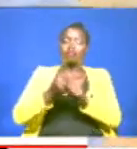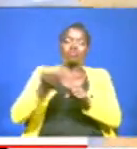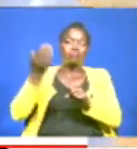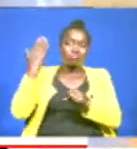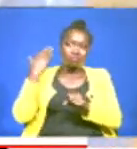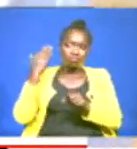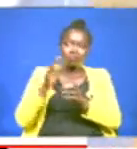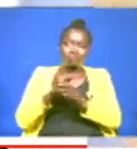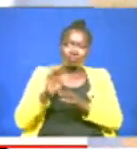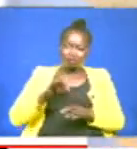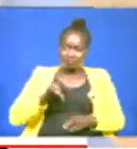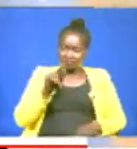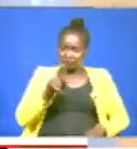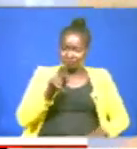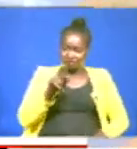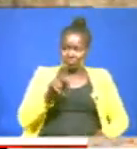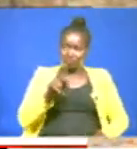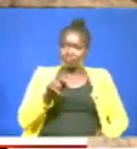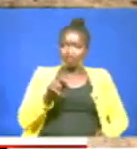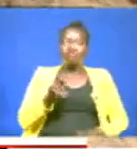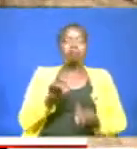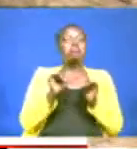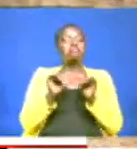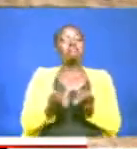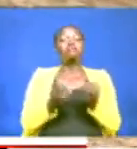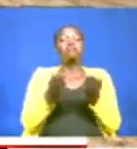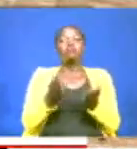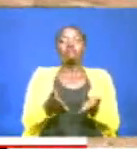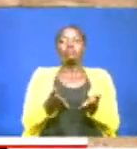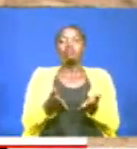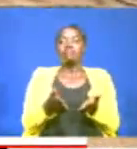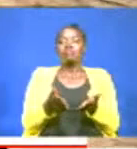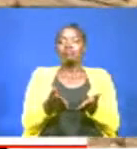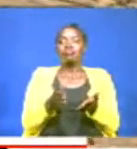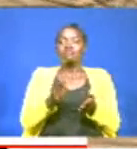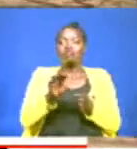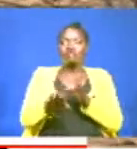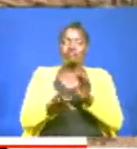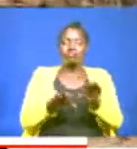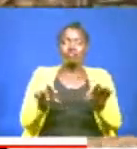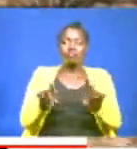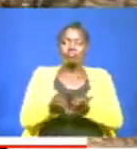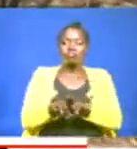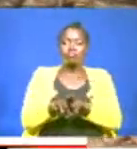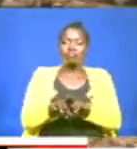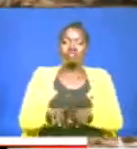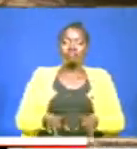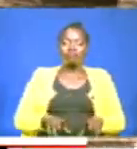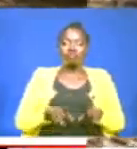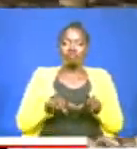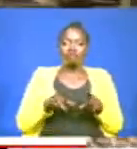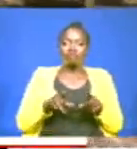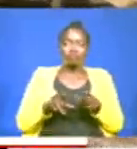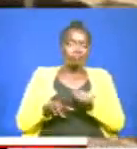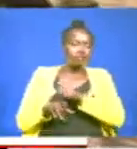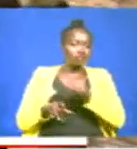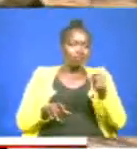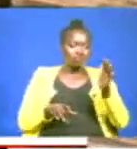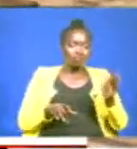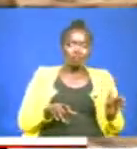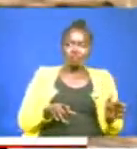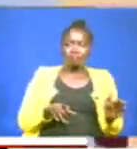We mama hapa ndio alikuwa anaishi. Hata wanyama wake walikuwa naishi wanaweka upande ule mwingine, na